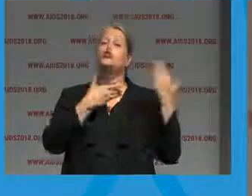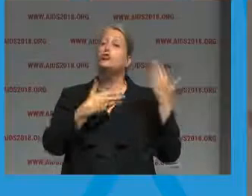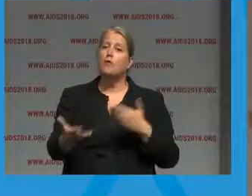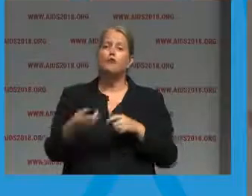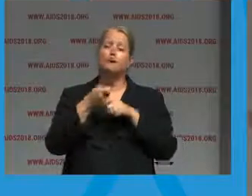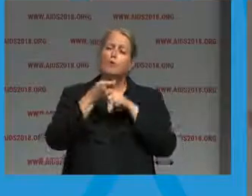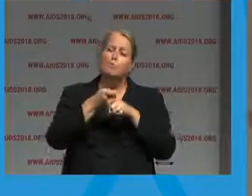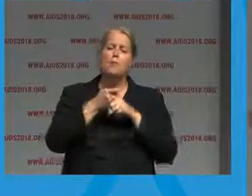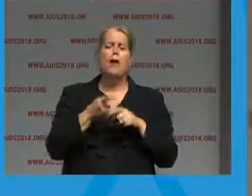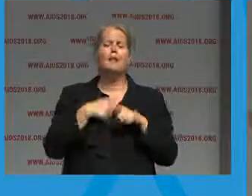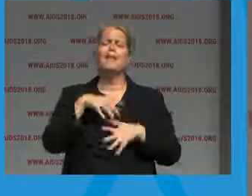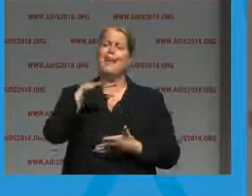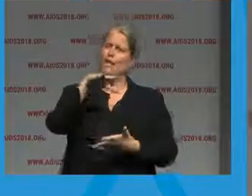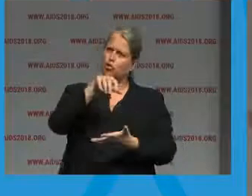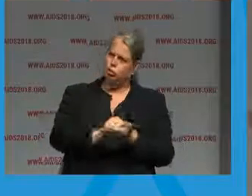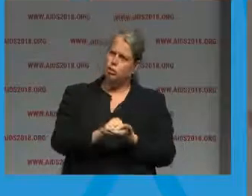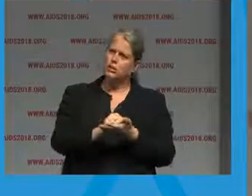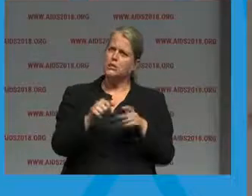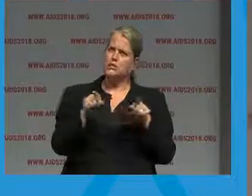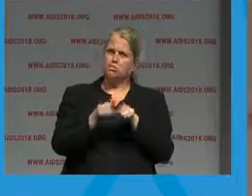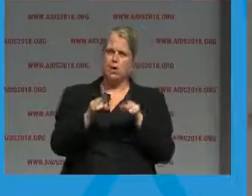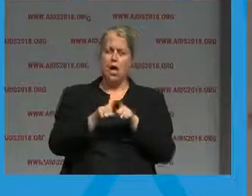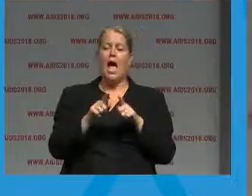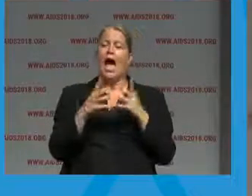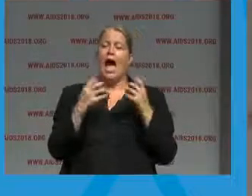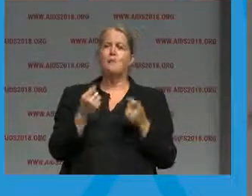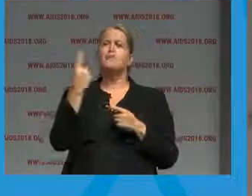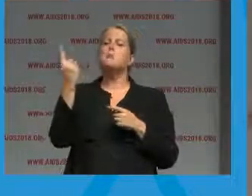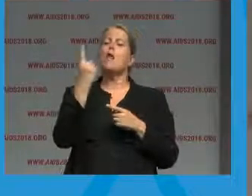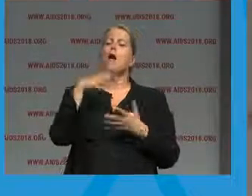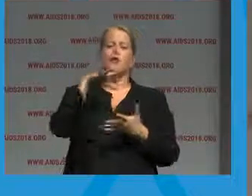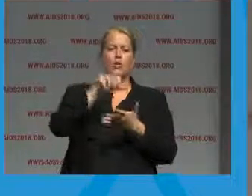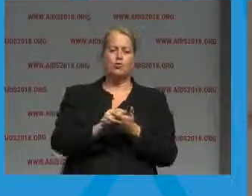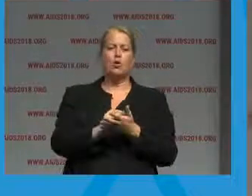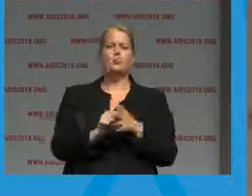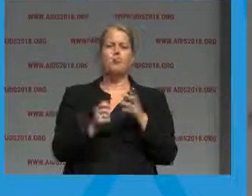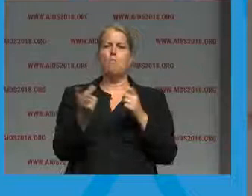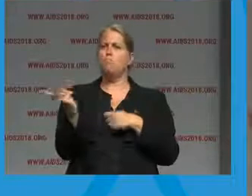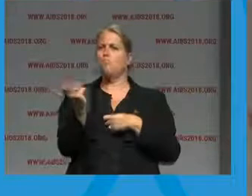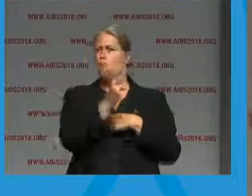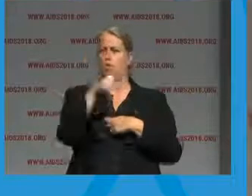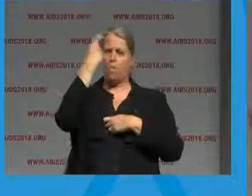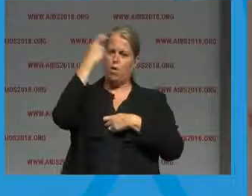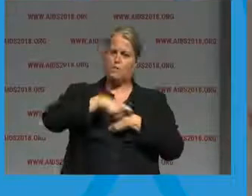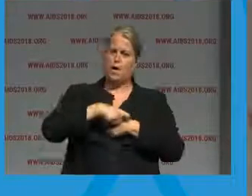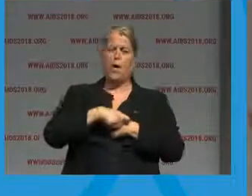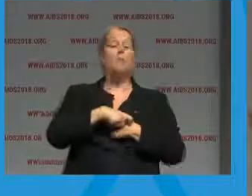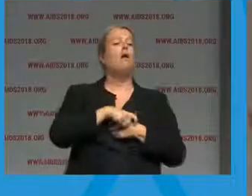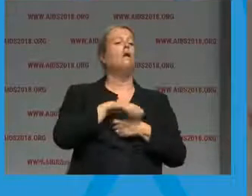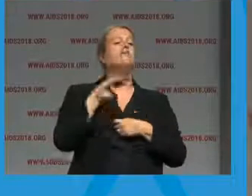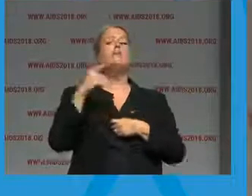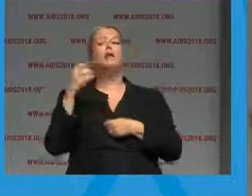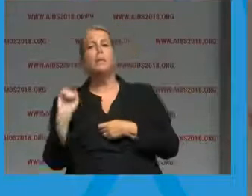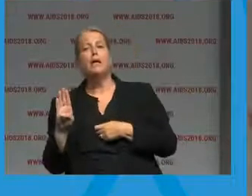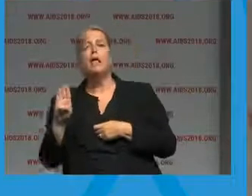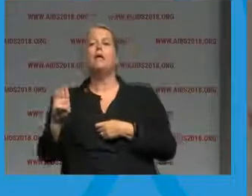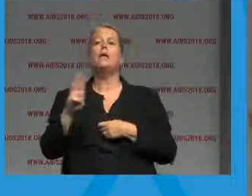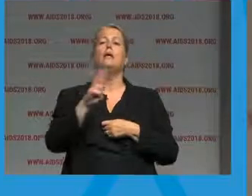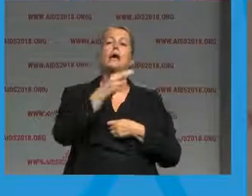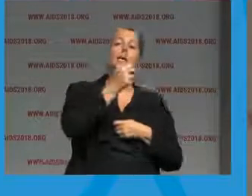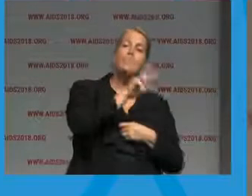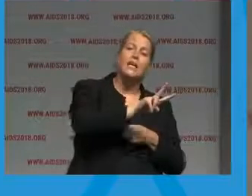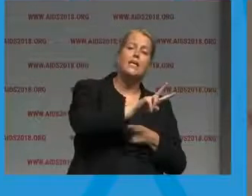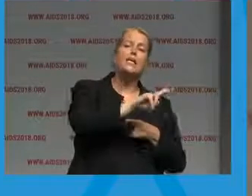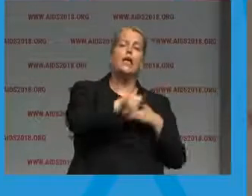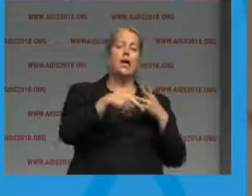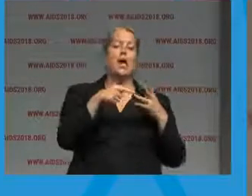have an equipment that could diagnose, I go in and you're able to diagnose my HIV, diagnose my TB, and also